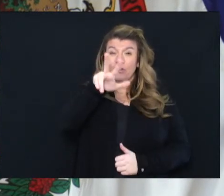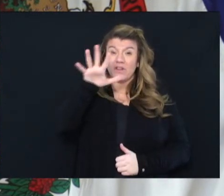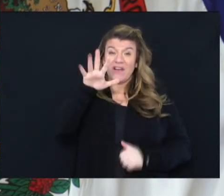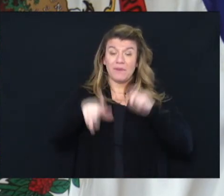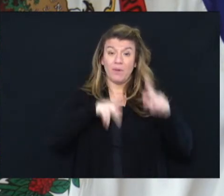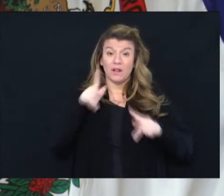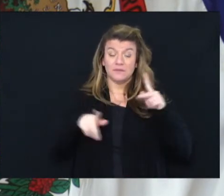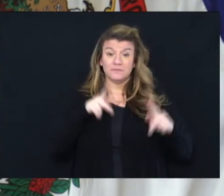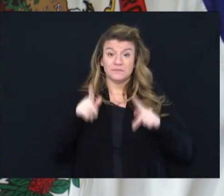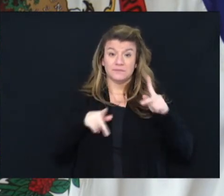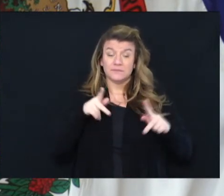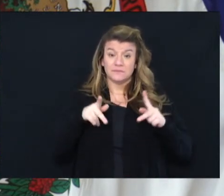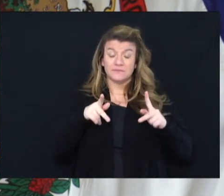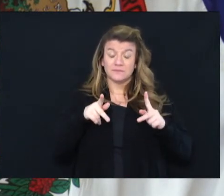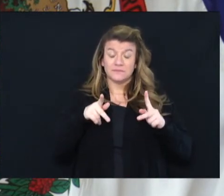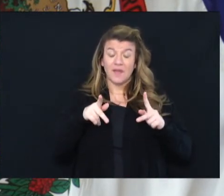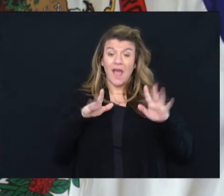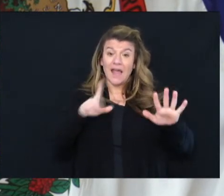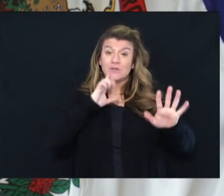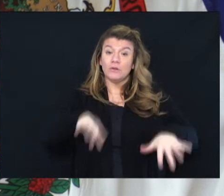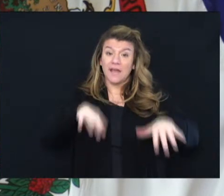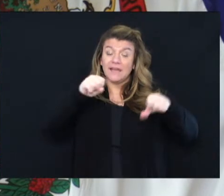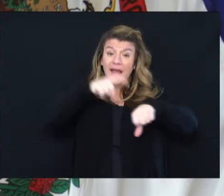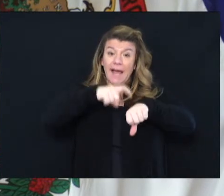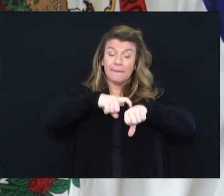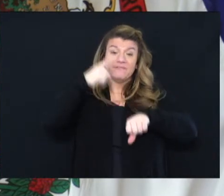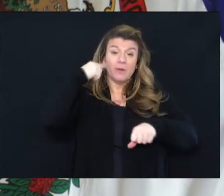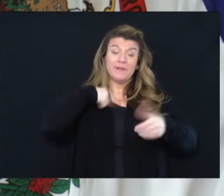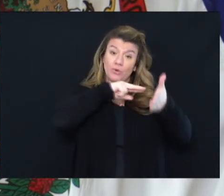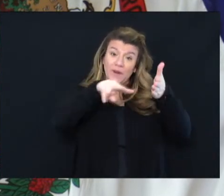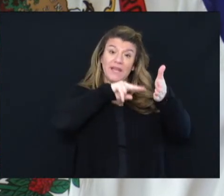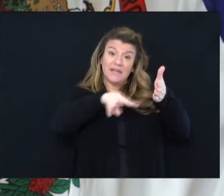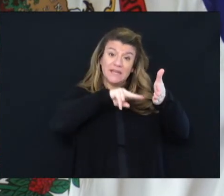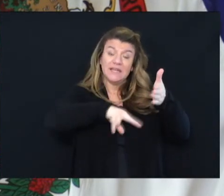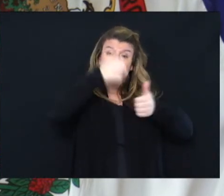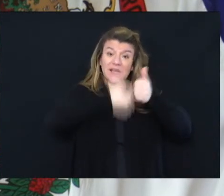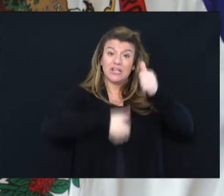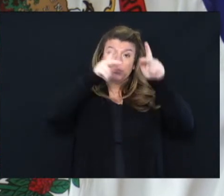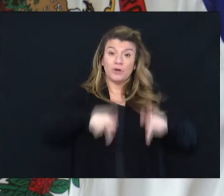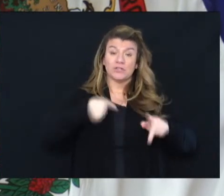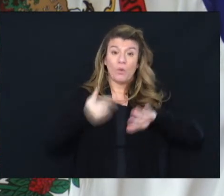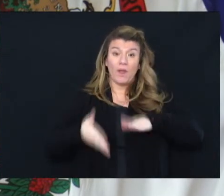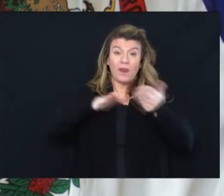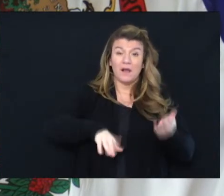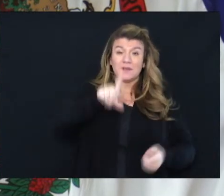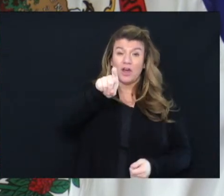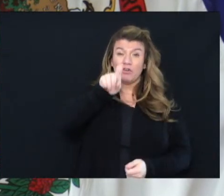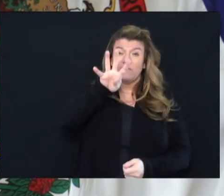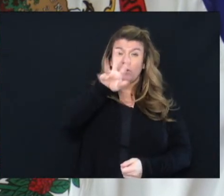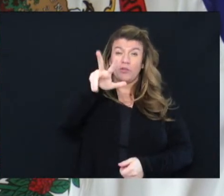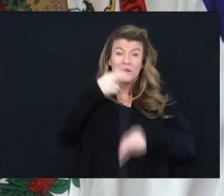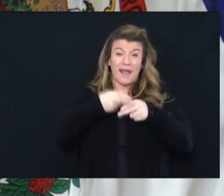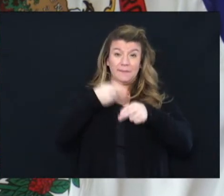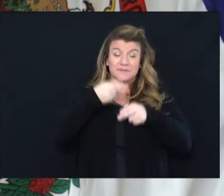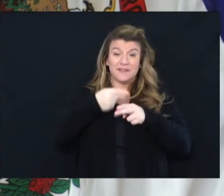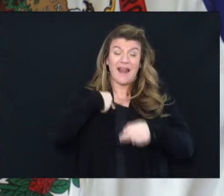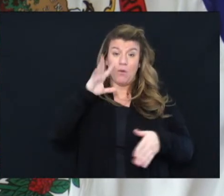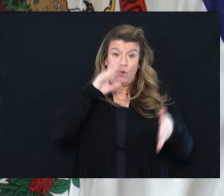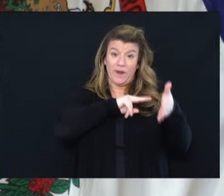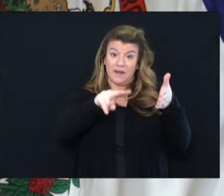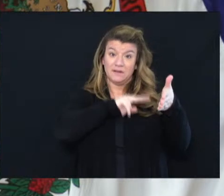5,535 people. It's going to take me a second to read through all these people. We've lost 143 names that I'll be reading